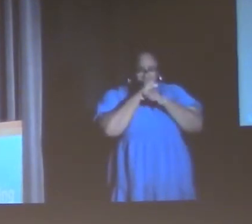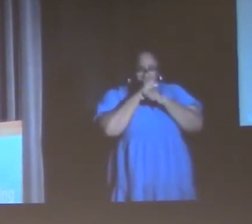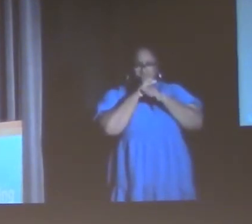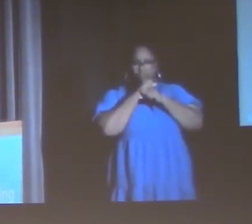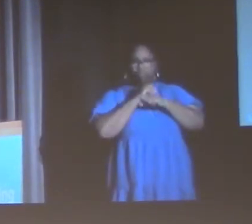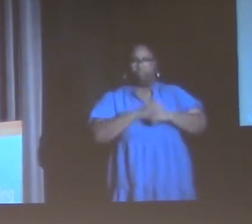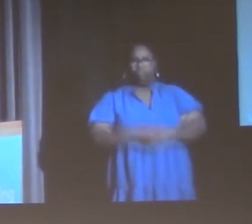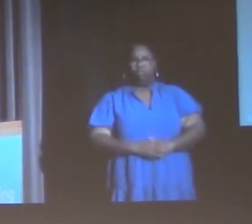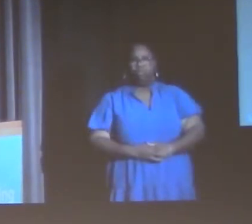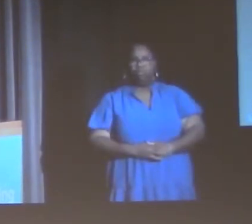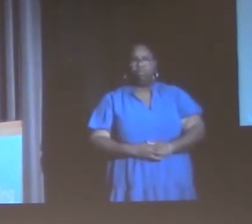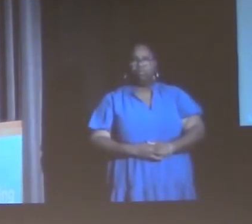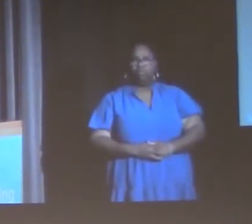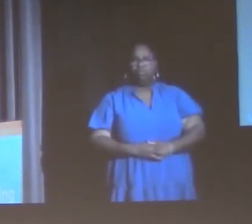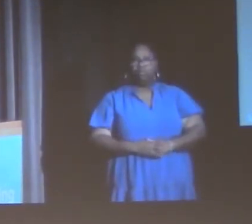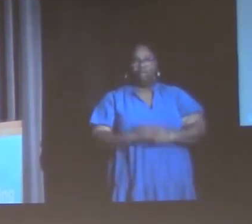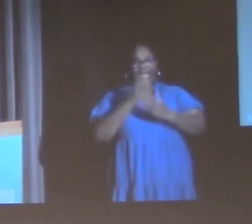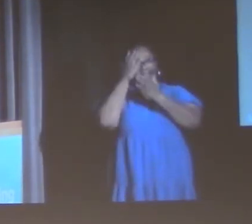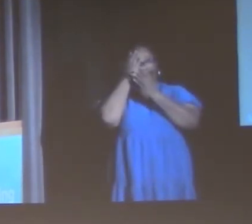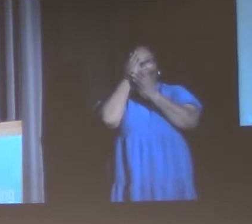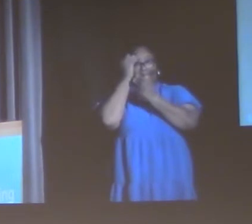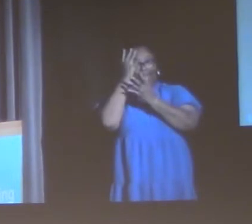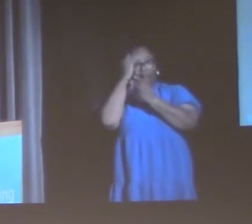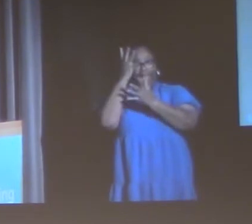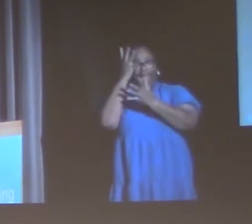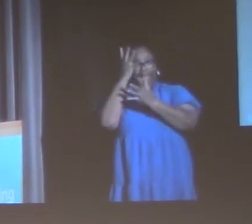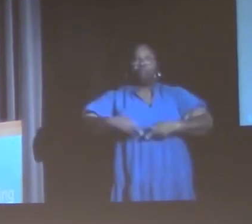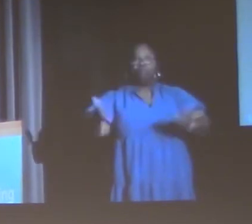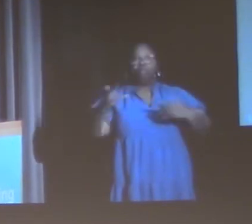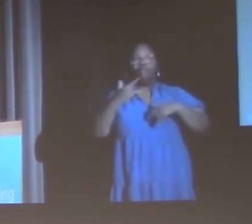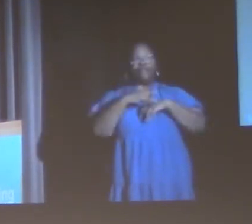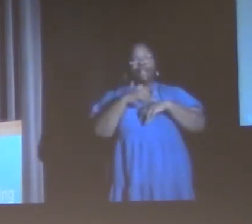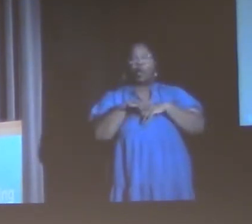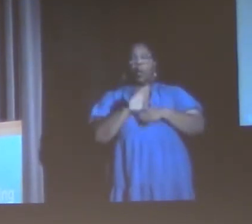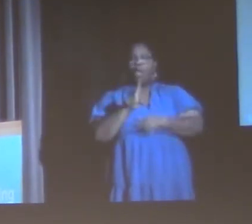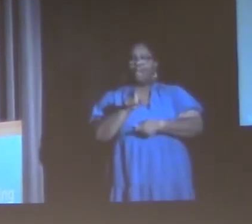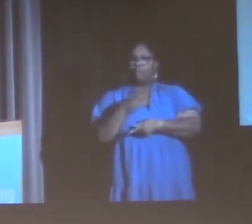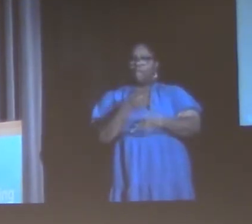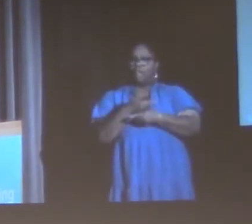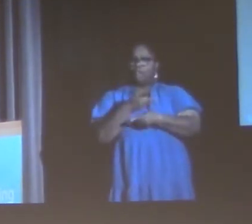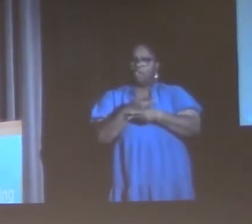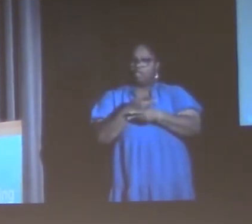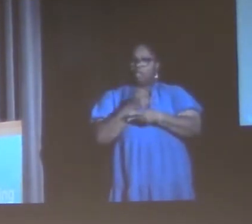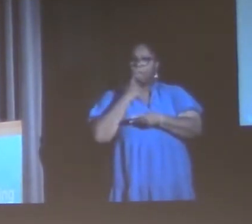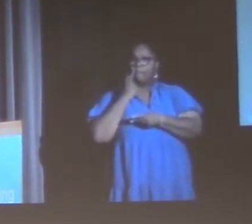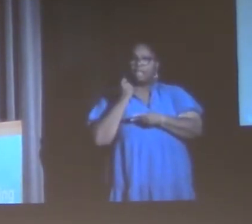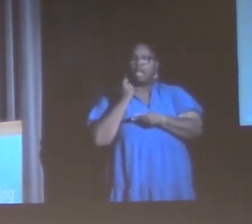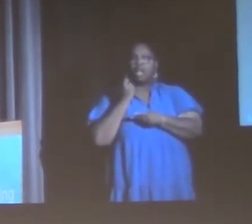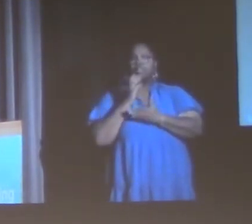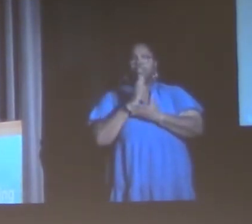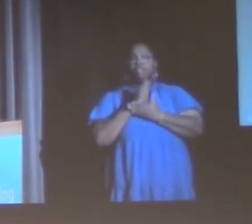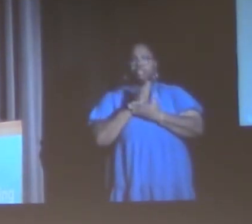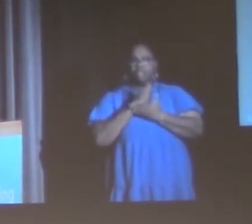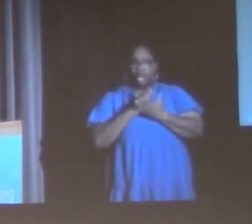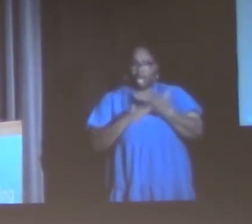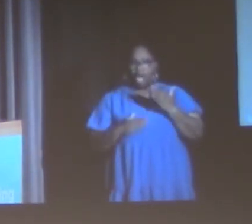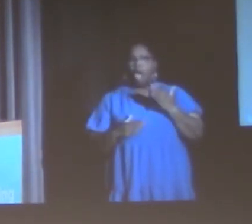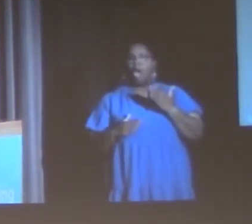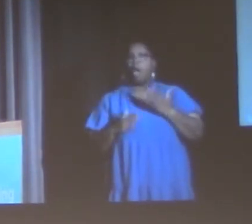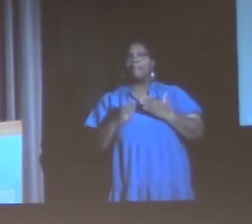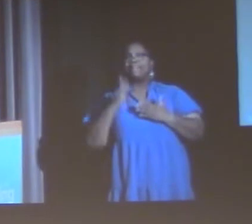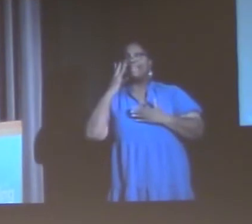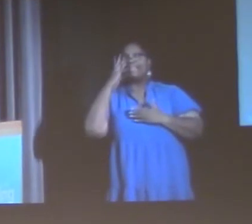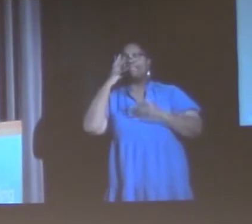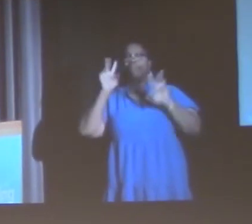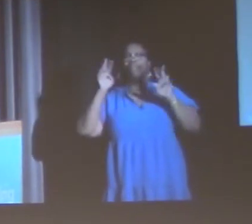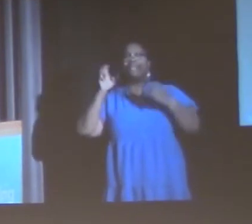the information that can be out, you have to be very careful too, because some sleeper cells were attacking when they know where's the jail and